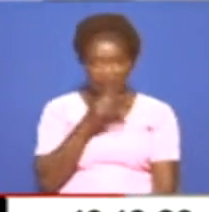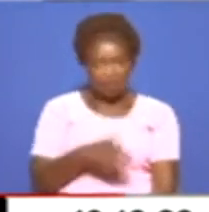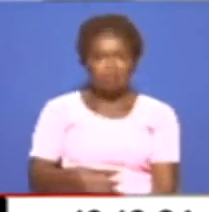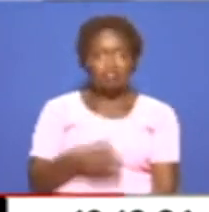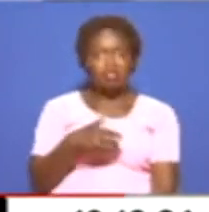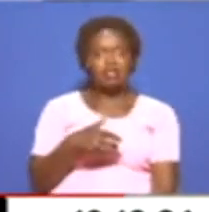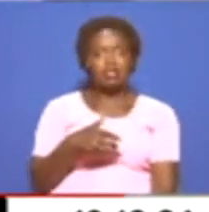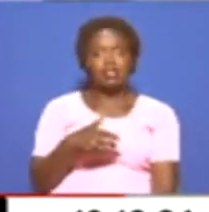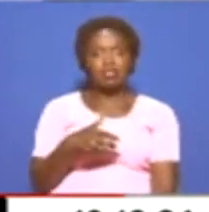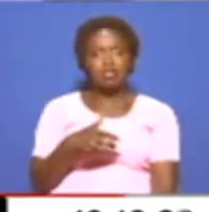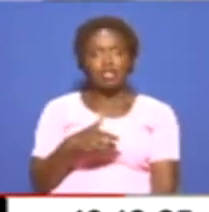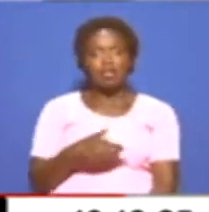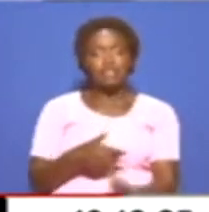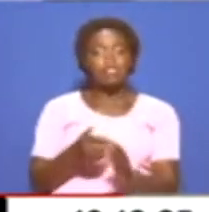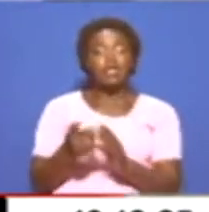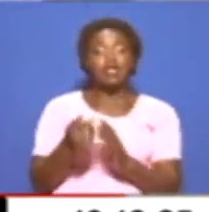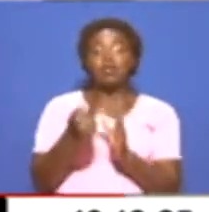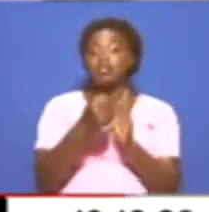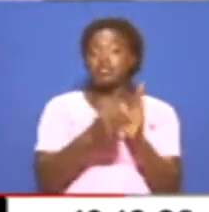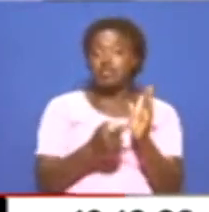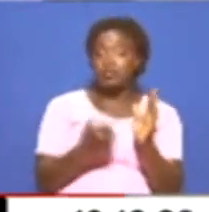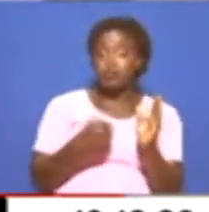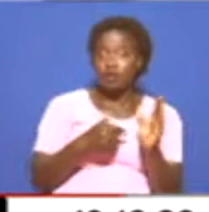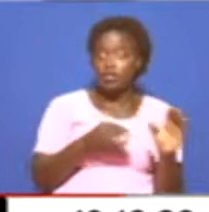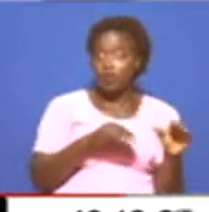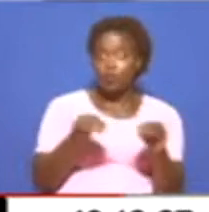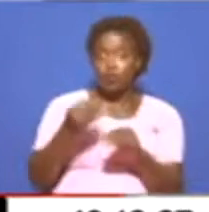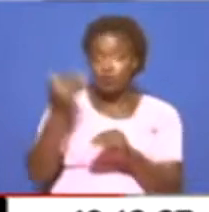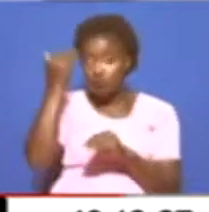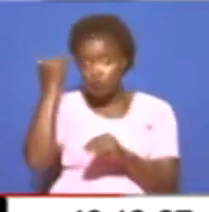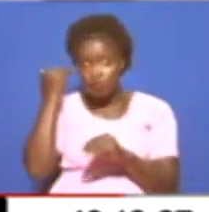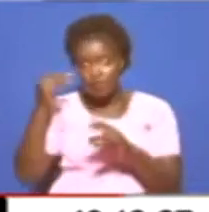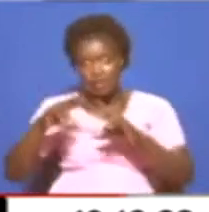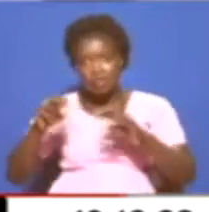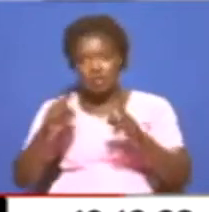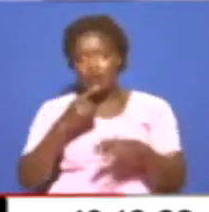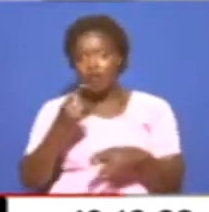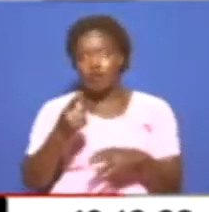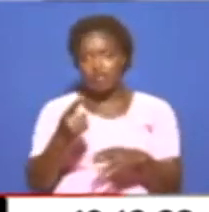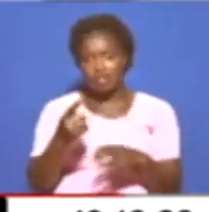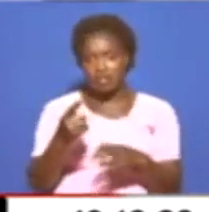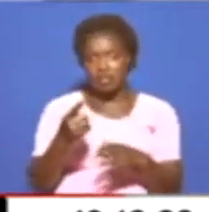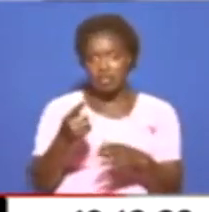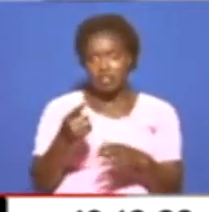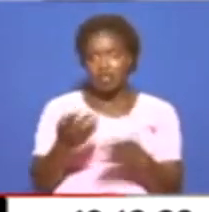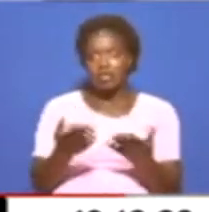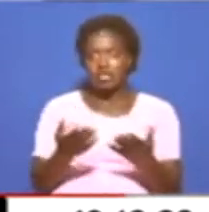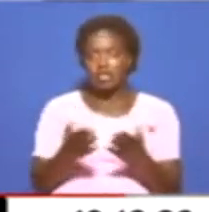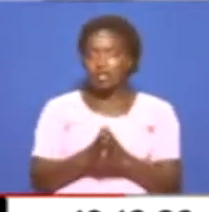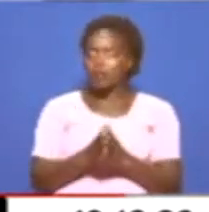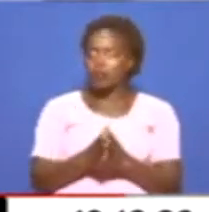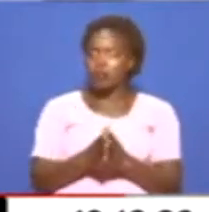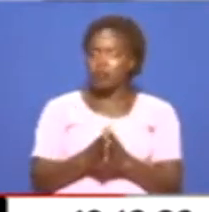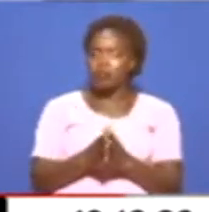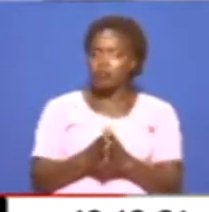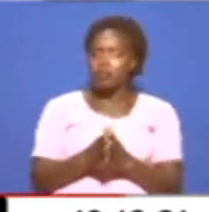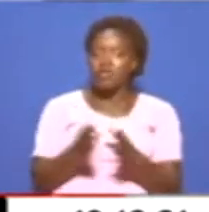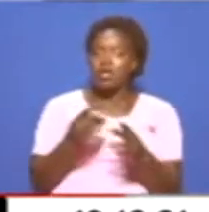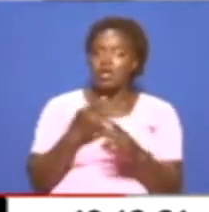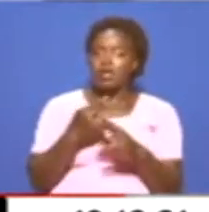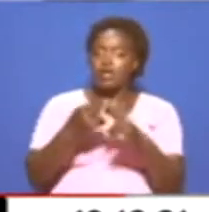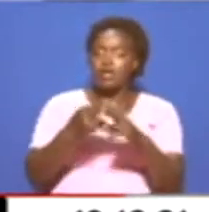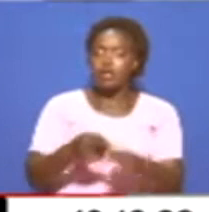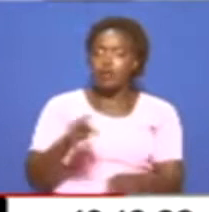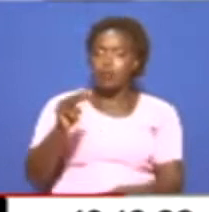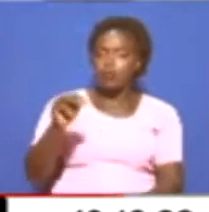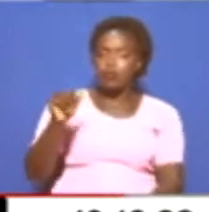initial instructions to us to move to court and seek for orders that, that are called mandamas. Mm-hmm. Orders of mandamas are historical